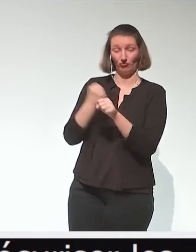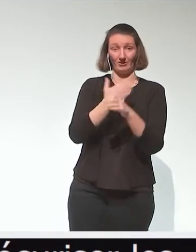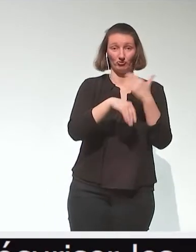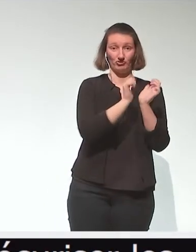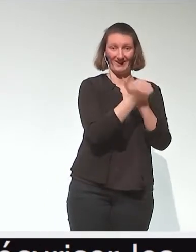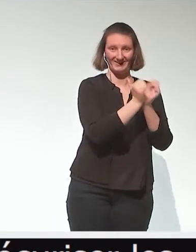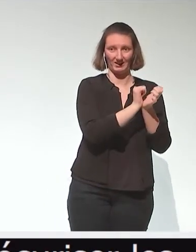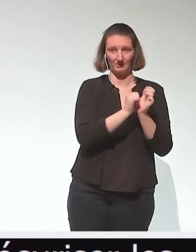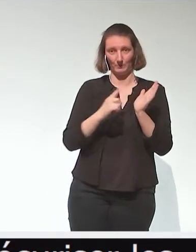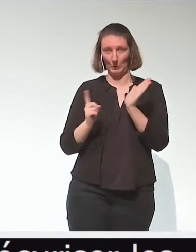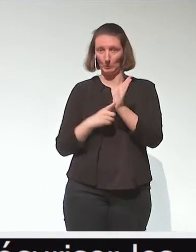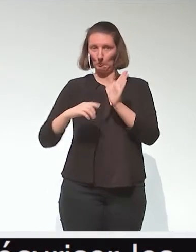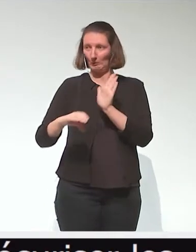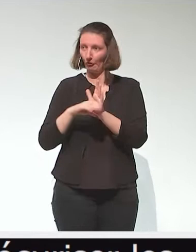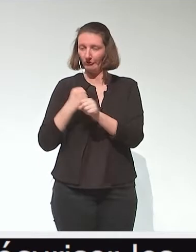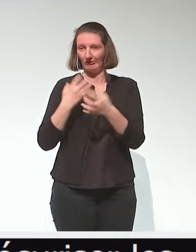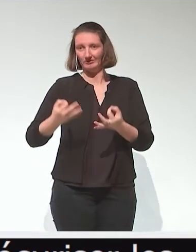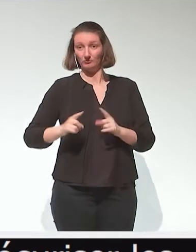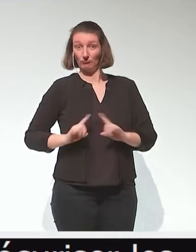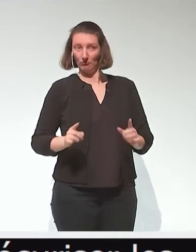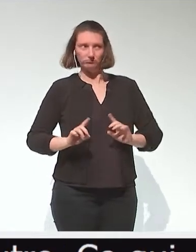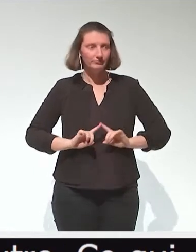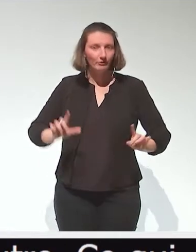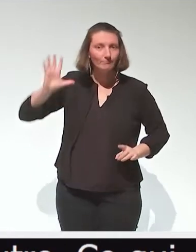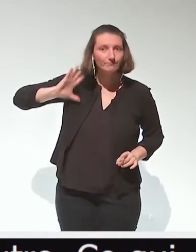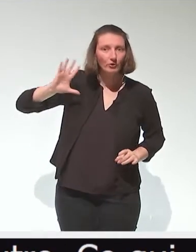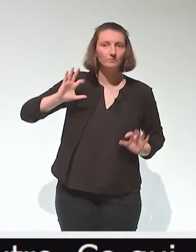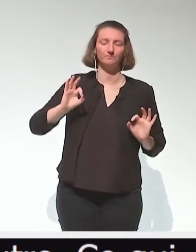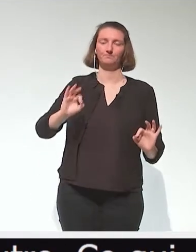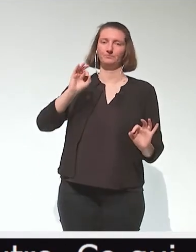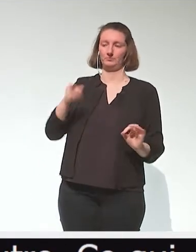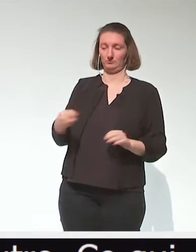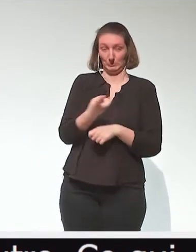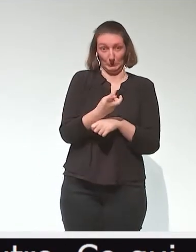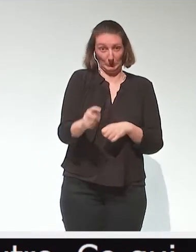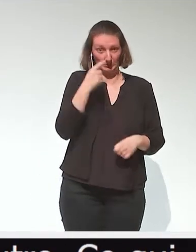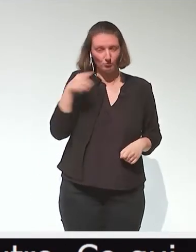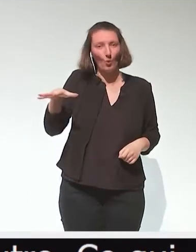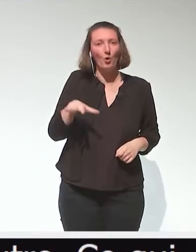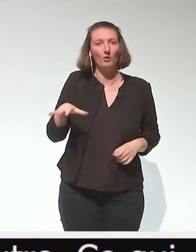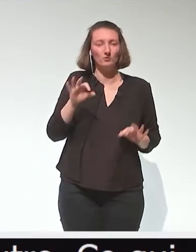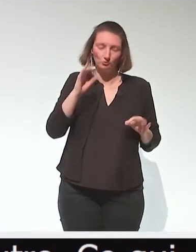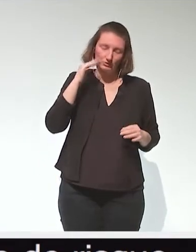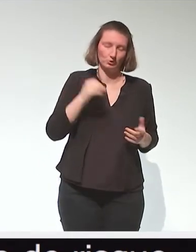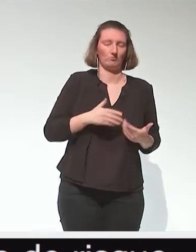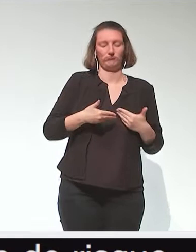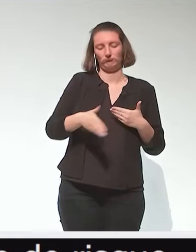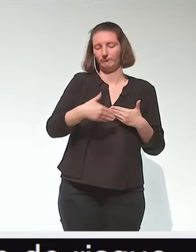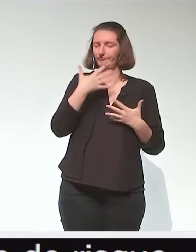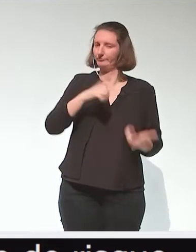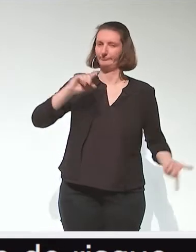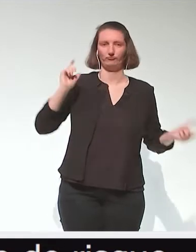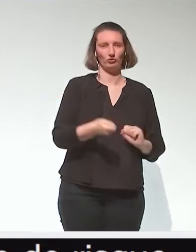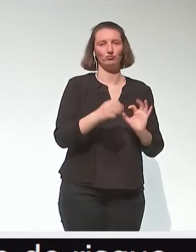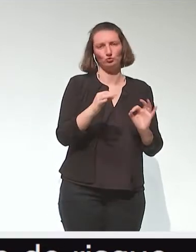truth previously, because when you were working in a protected workshop, we were not corresponding